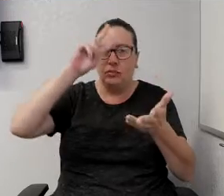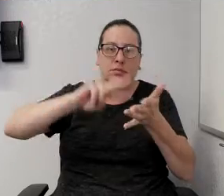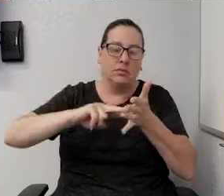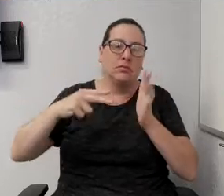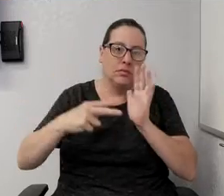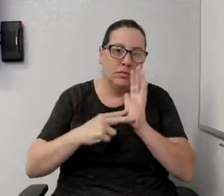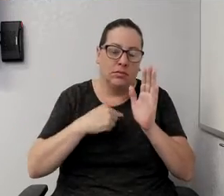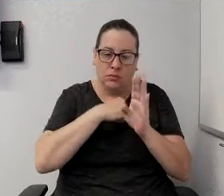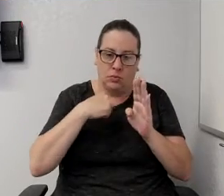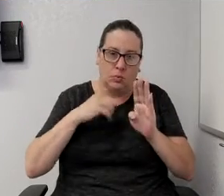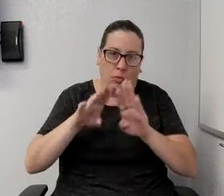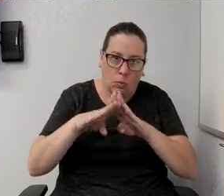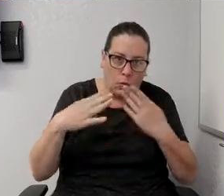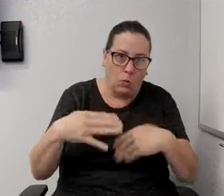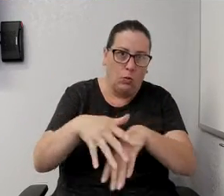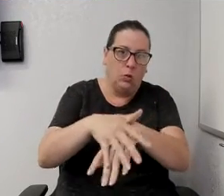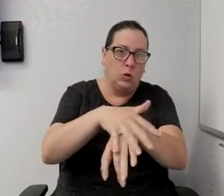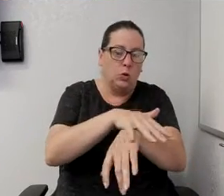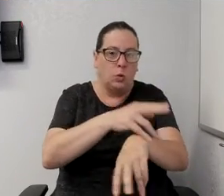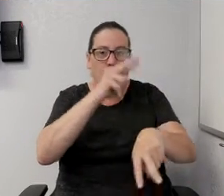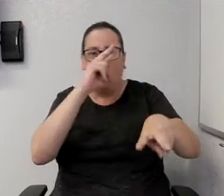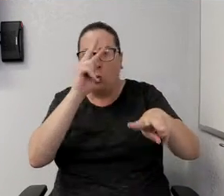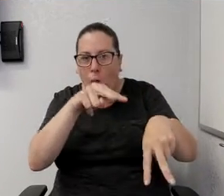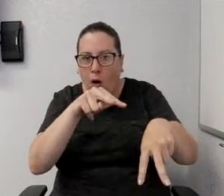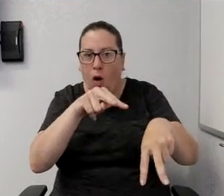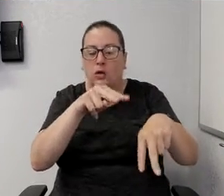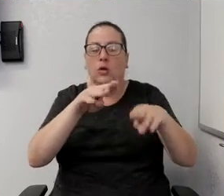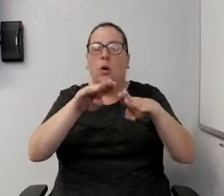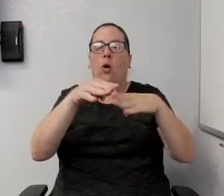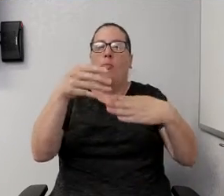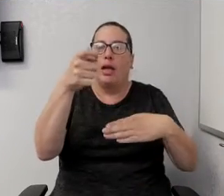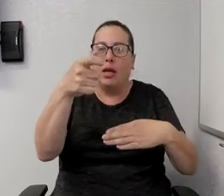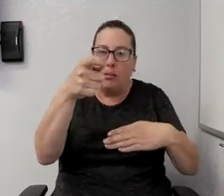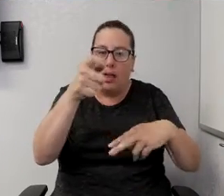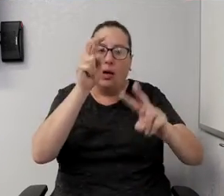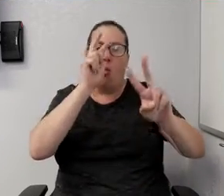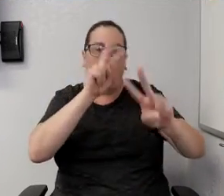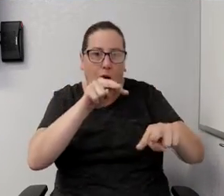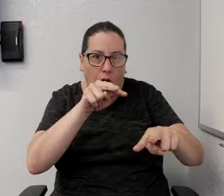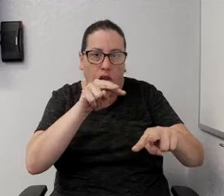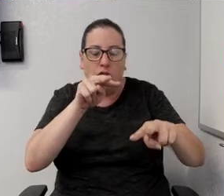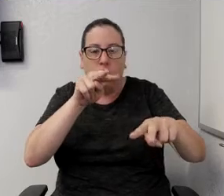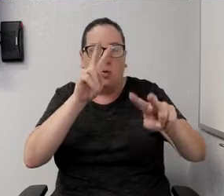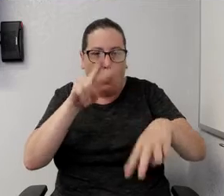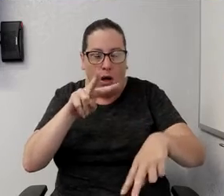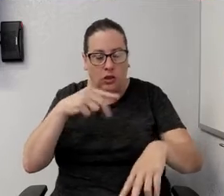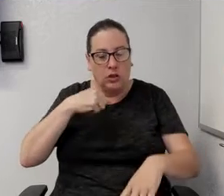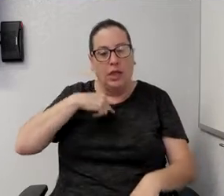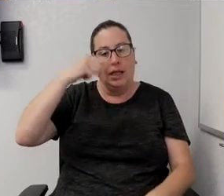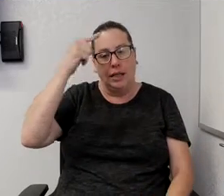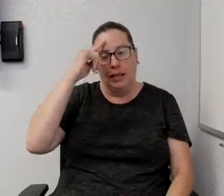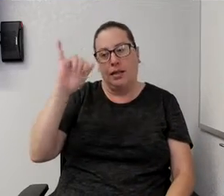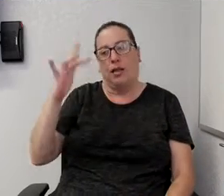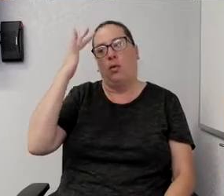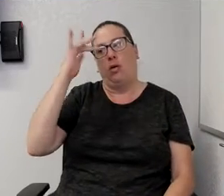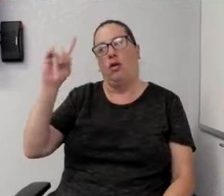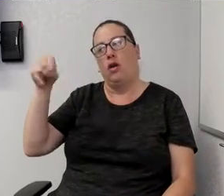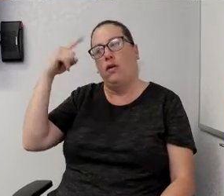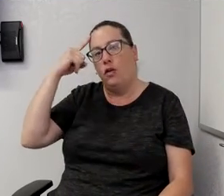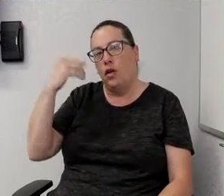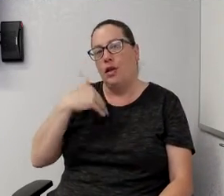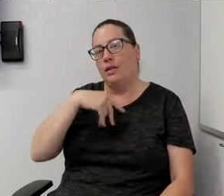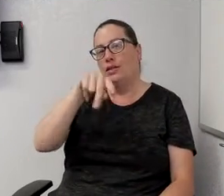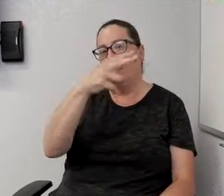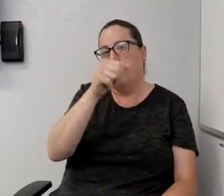You open slowly, you watch, you open a little bit more, you watch. I think that's why the governor has, phase 1, phase